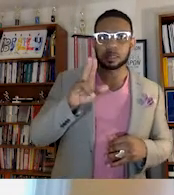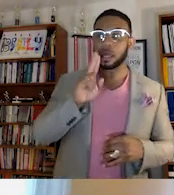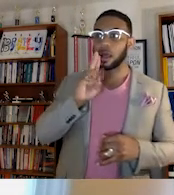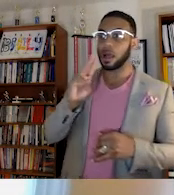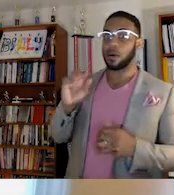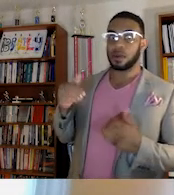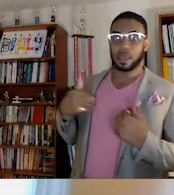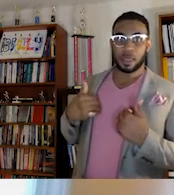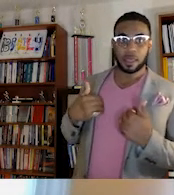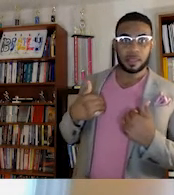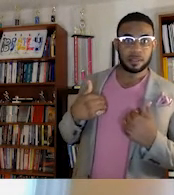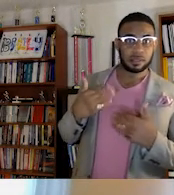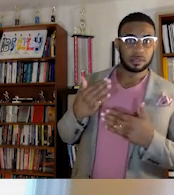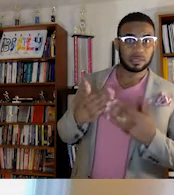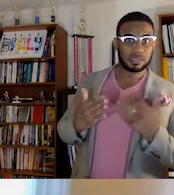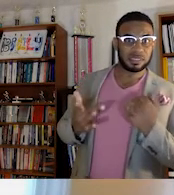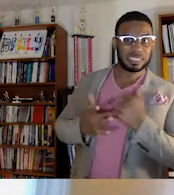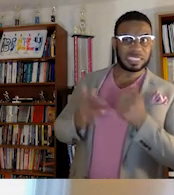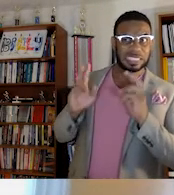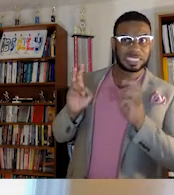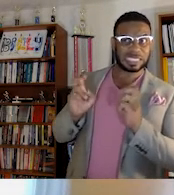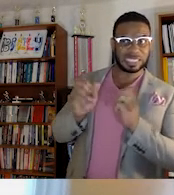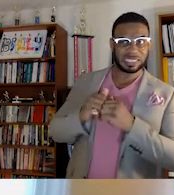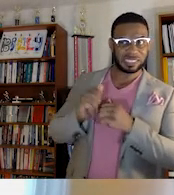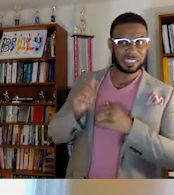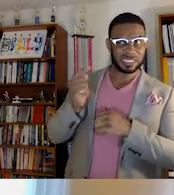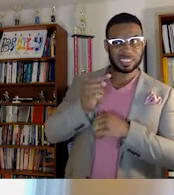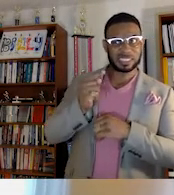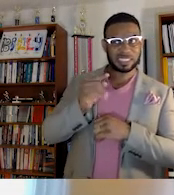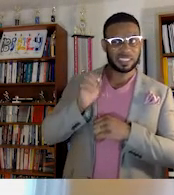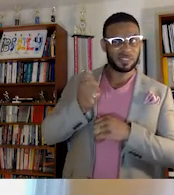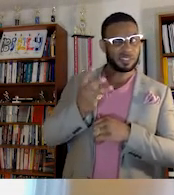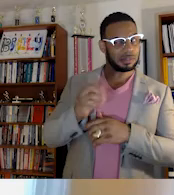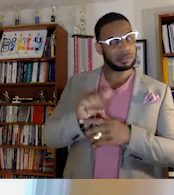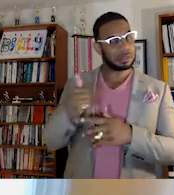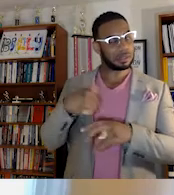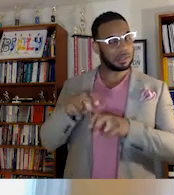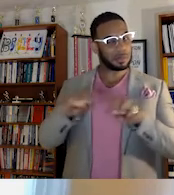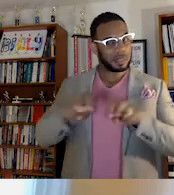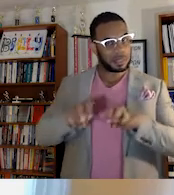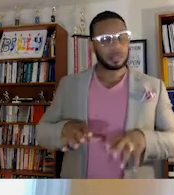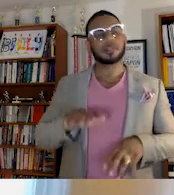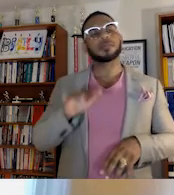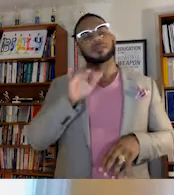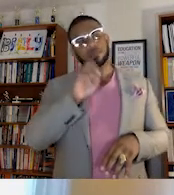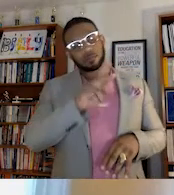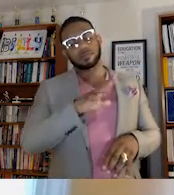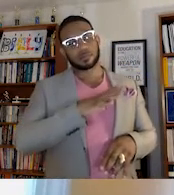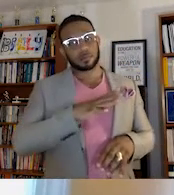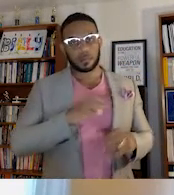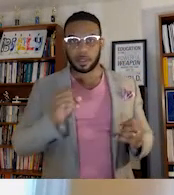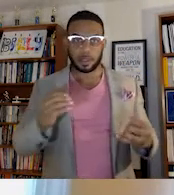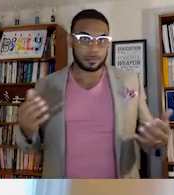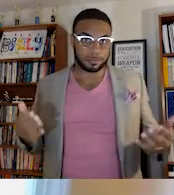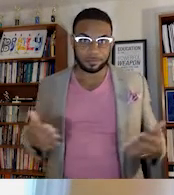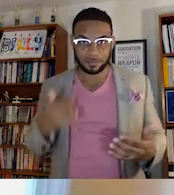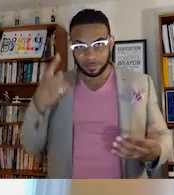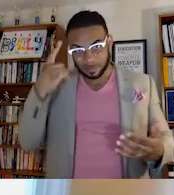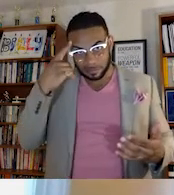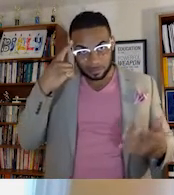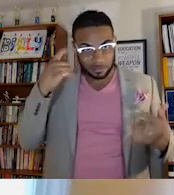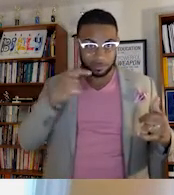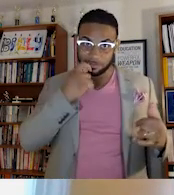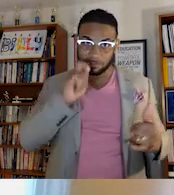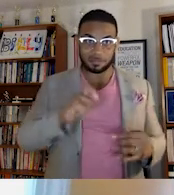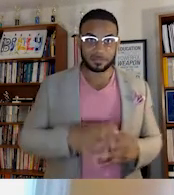We had some technical issues with a few other of our panelists. Okay. So I think this